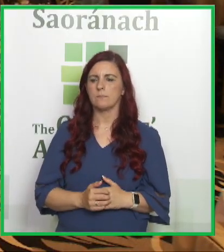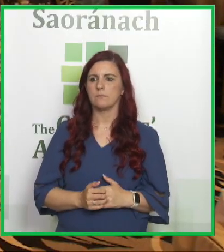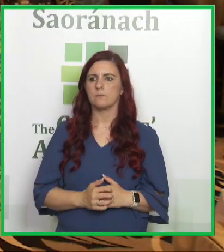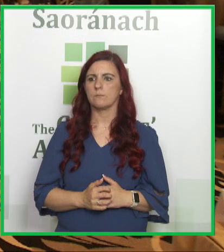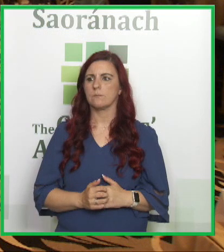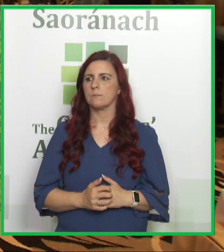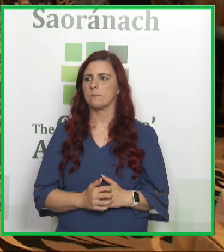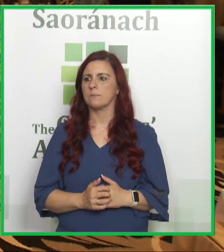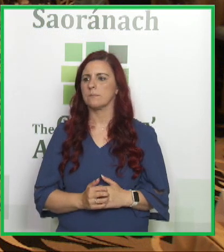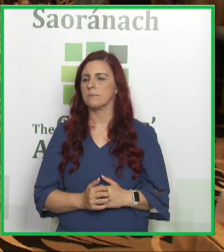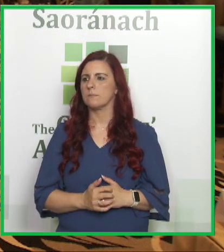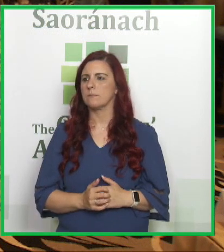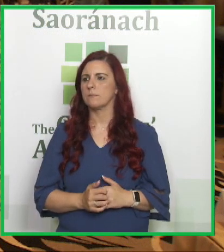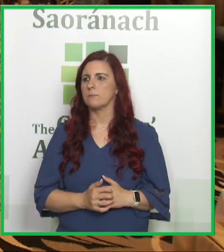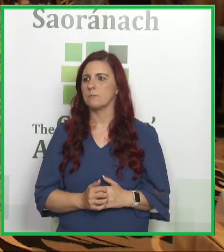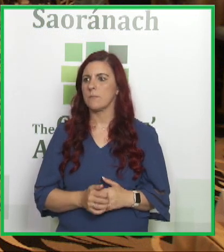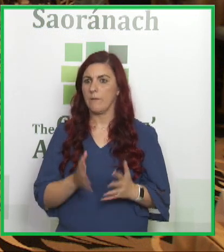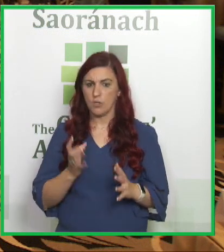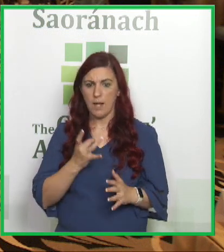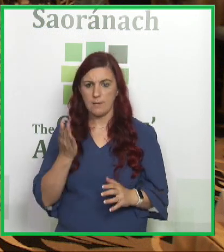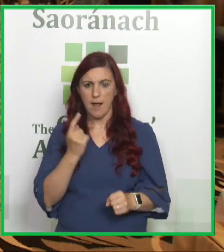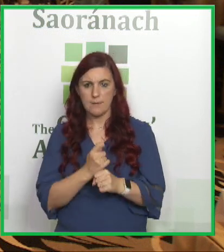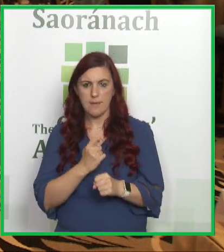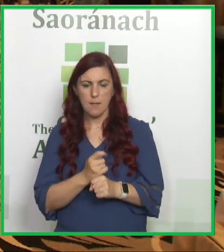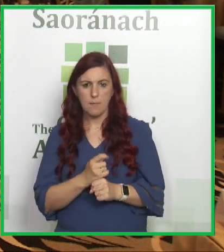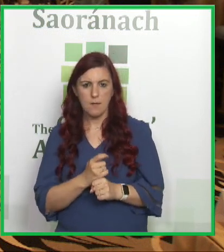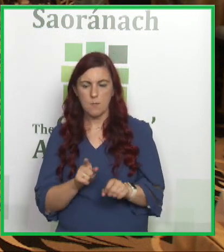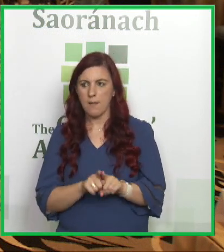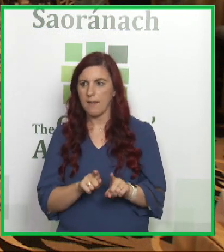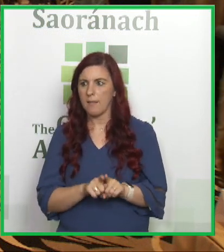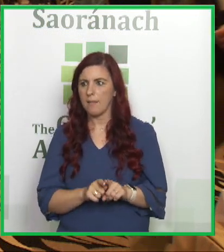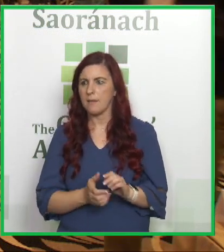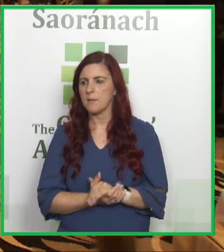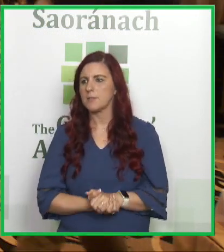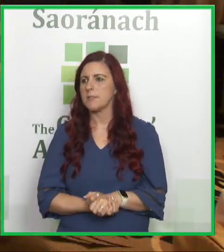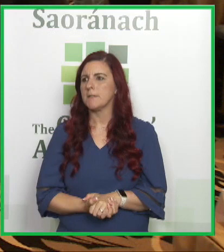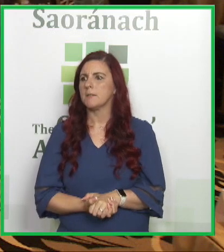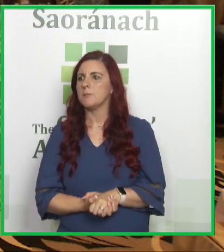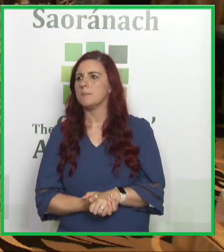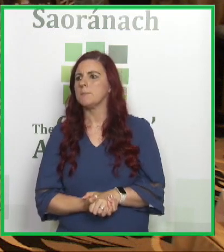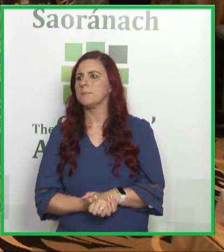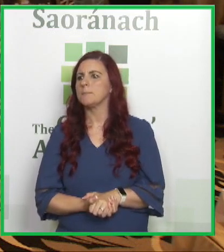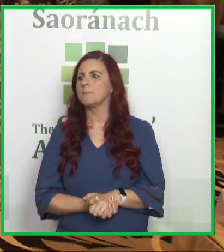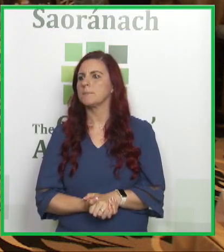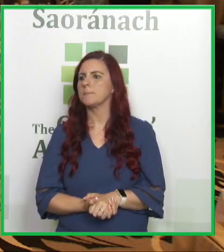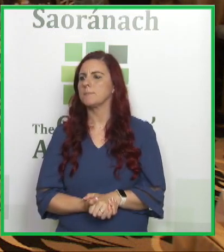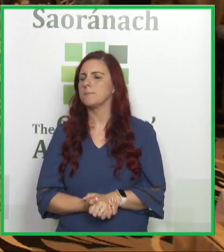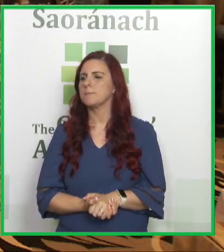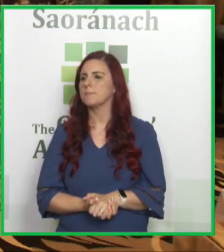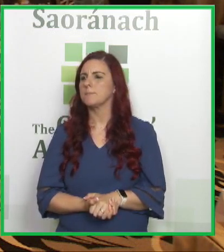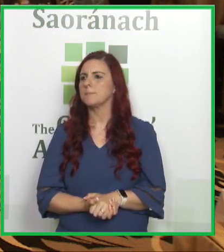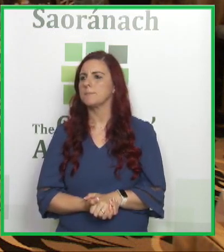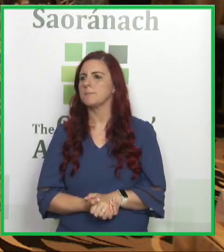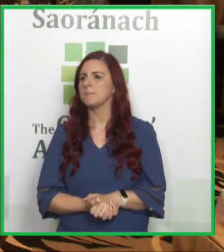That's why we're getting the mic. I did ask the last time of Ben, where is it at? And he answered as best he could, but I'm not sure. It sounds like a